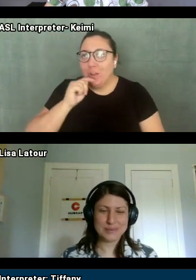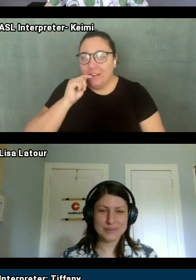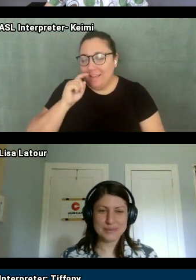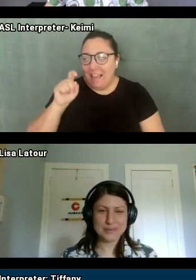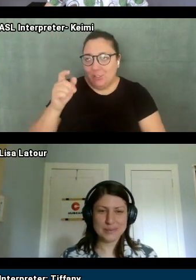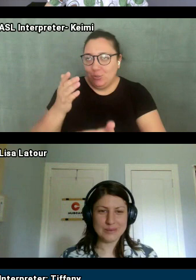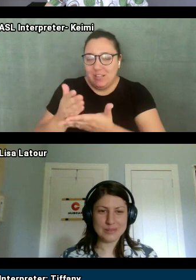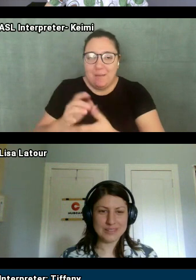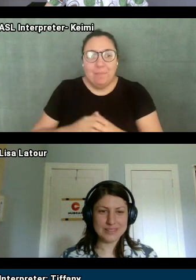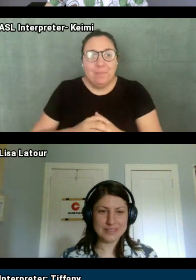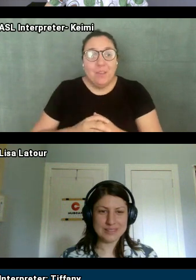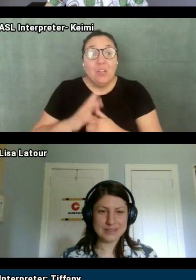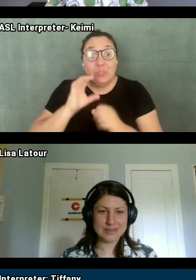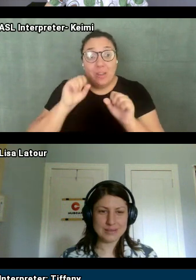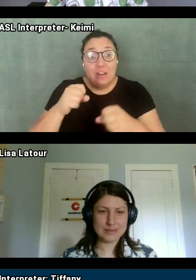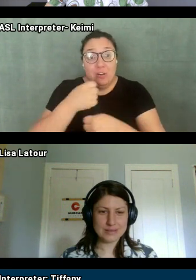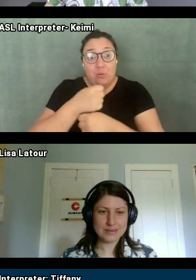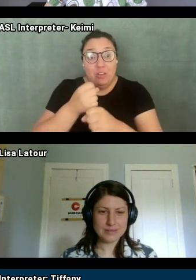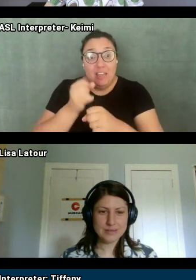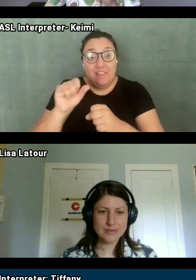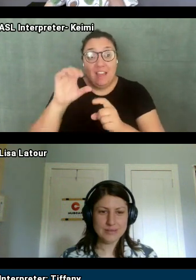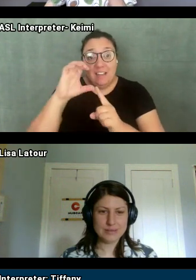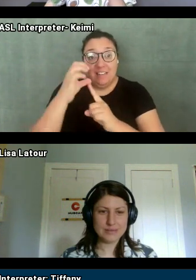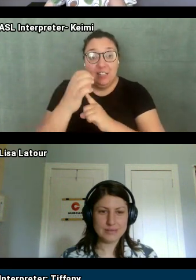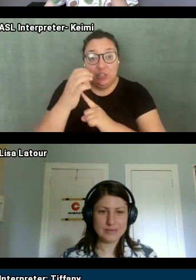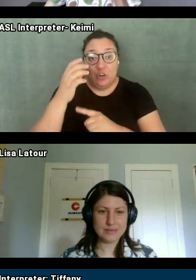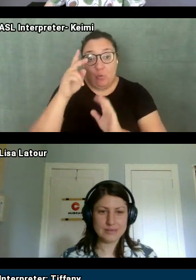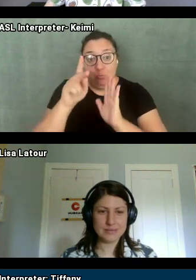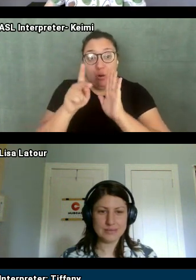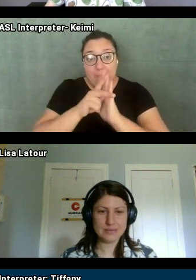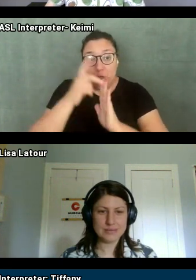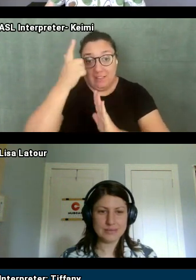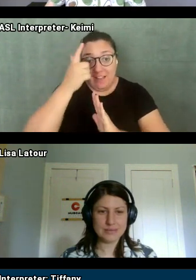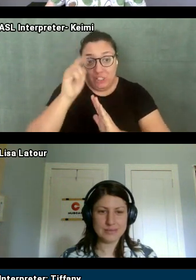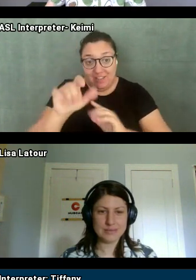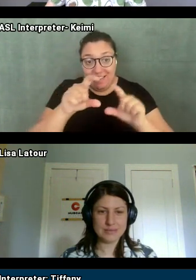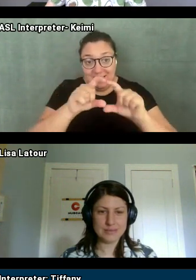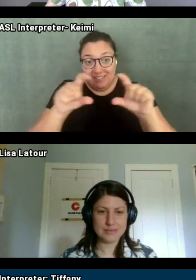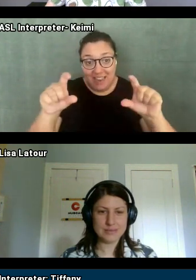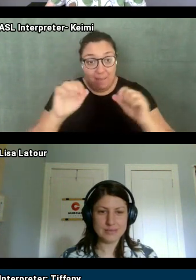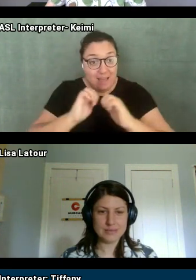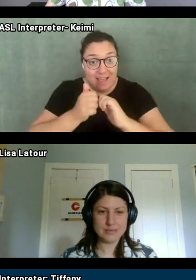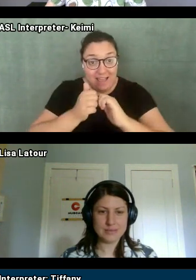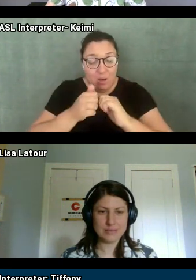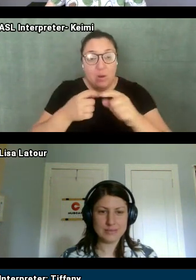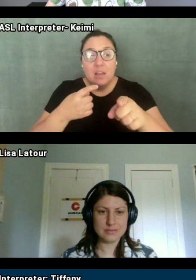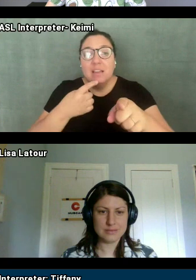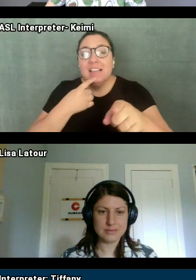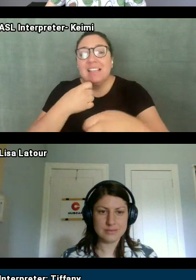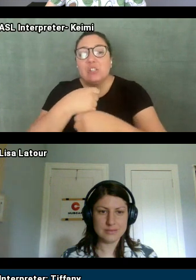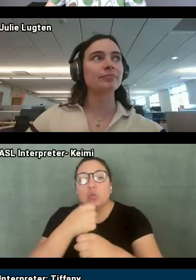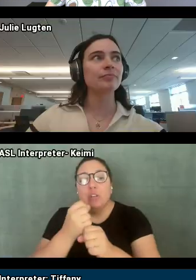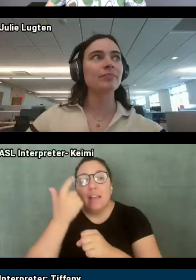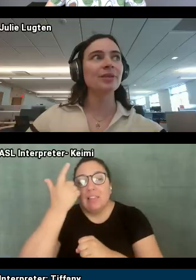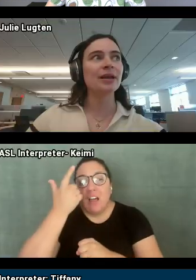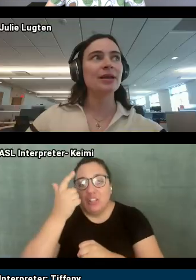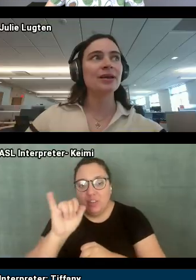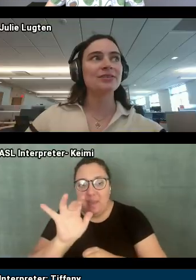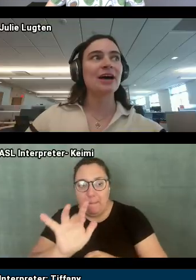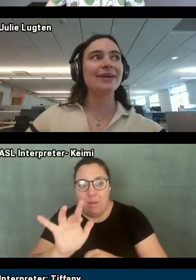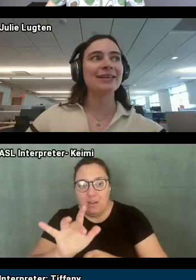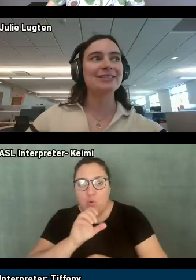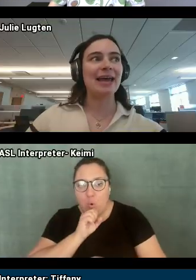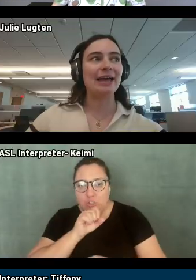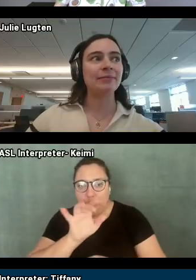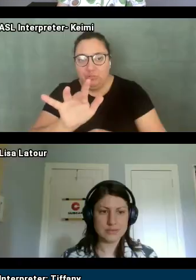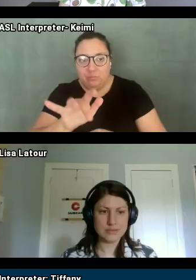can create this conditional property logic in this tab here by going into this create logic button.